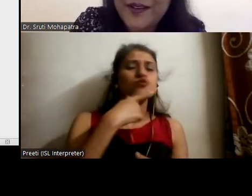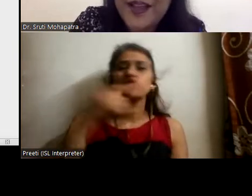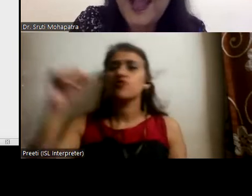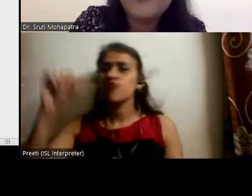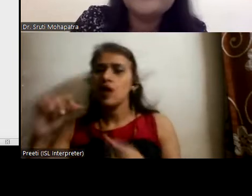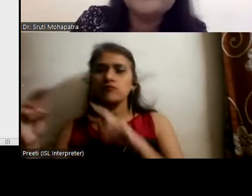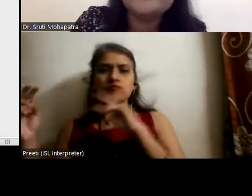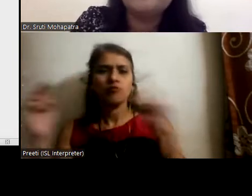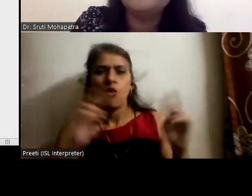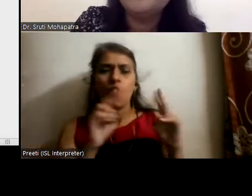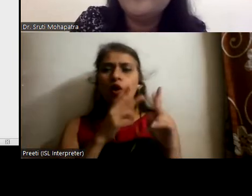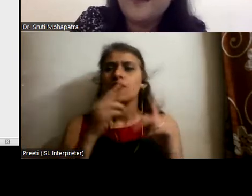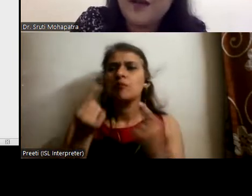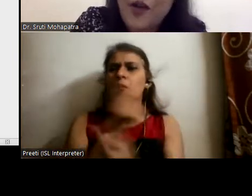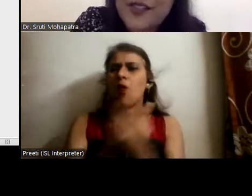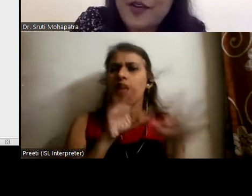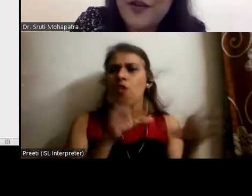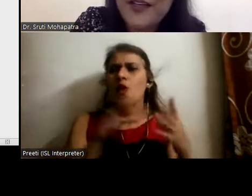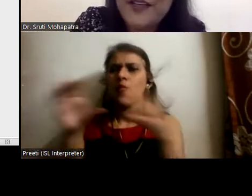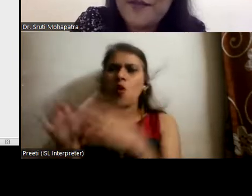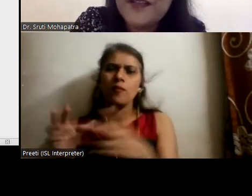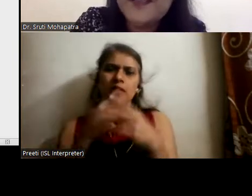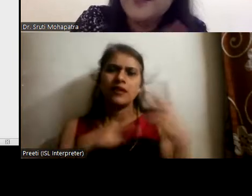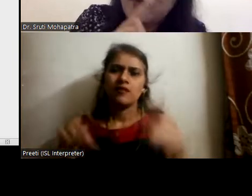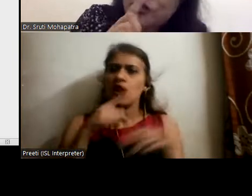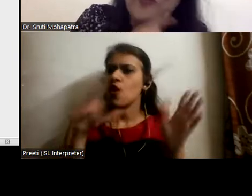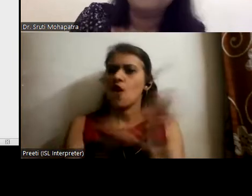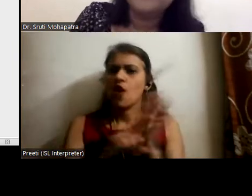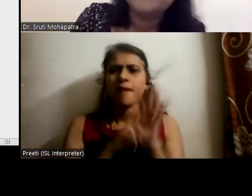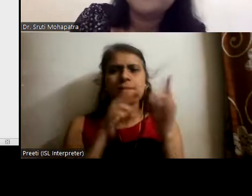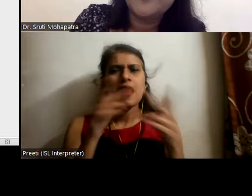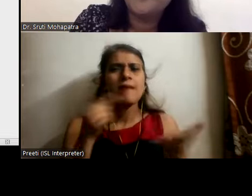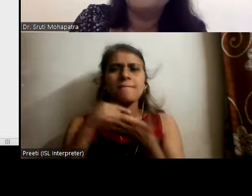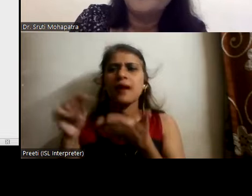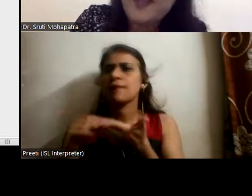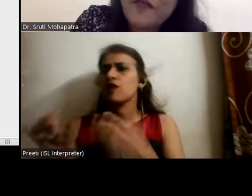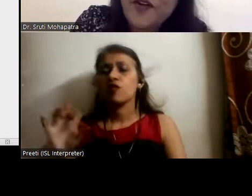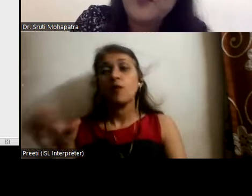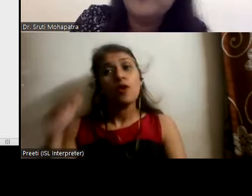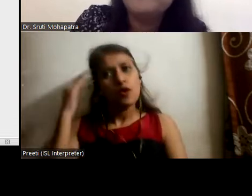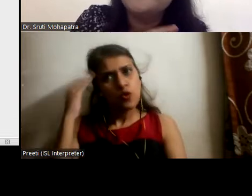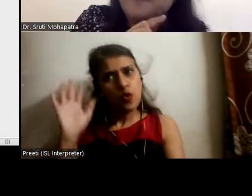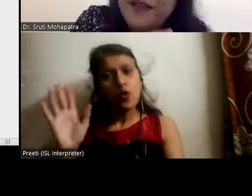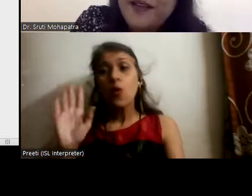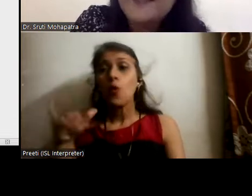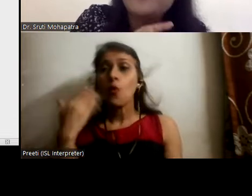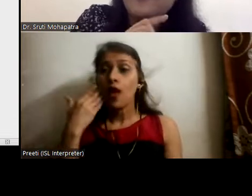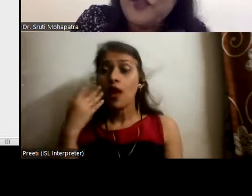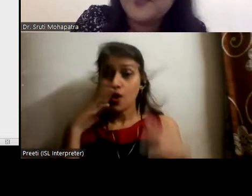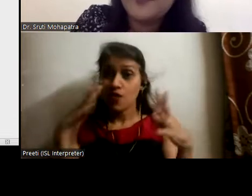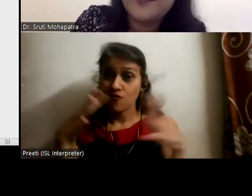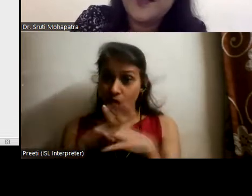eye. And as a result, many laws are not getting passed. But do you know this? Whenever the women's bill